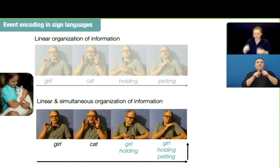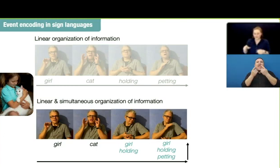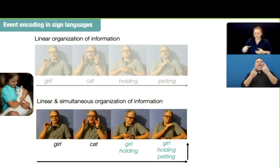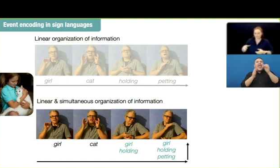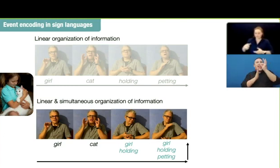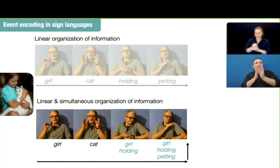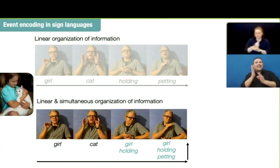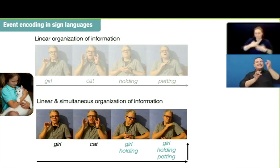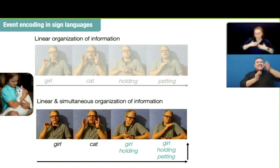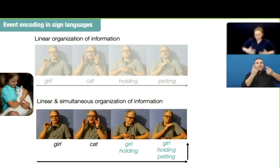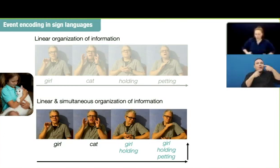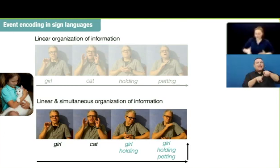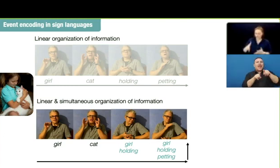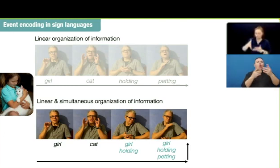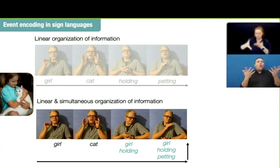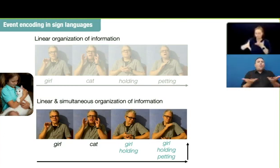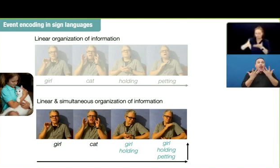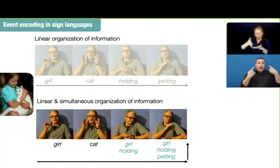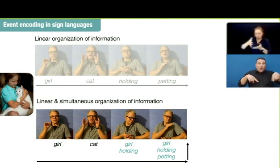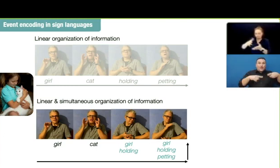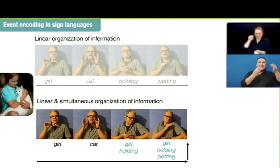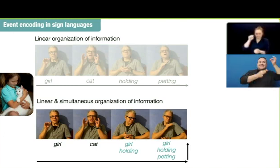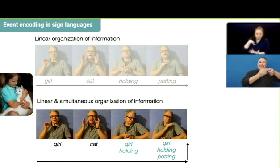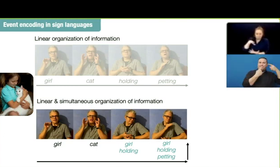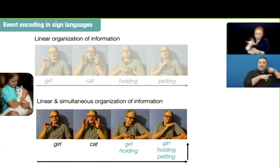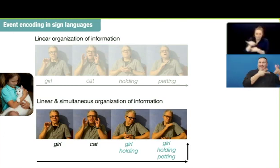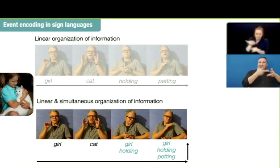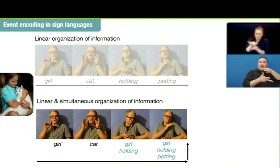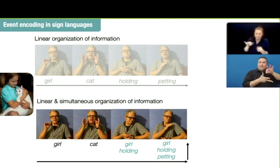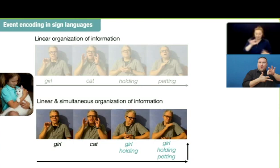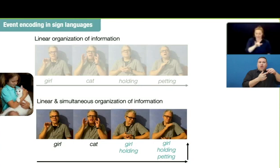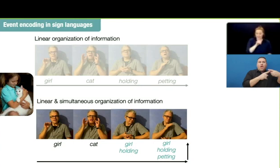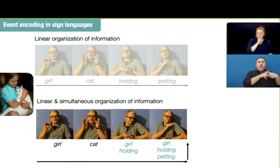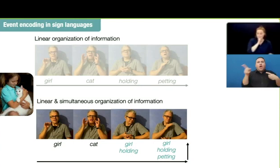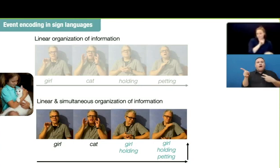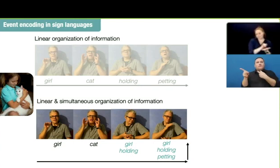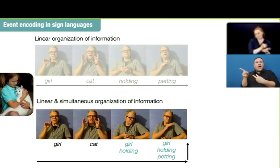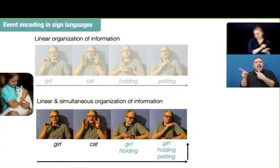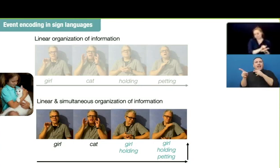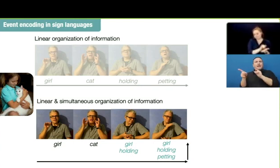event elements simultaneously, something that is impossible in speech.